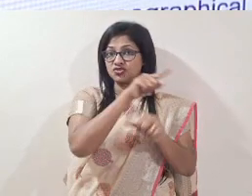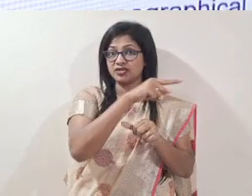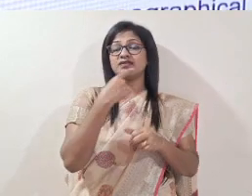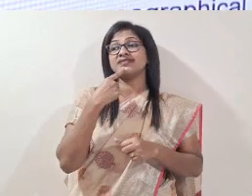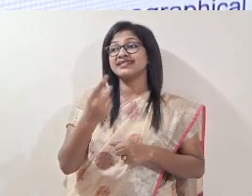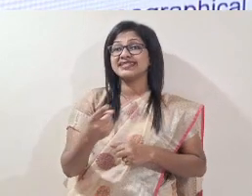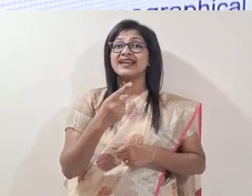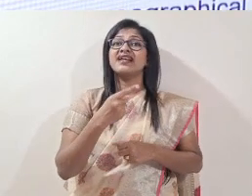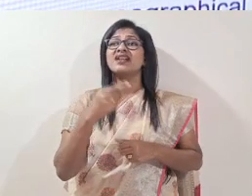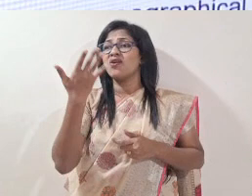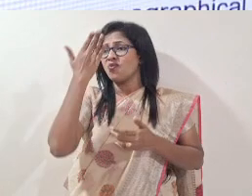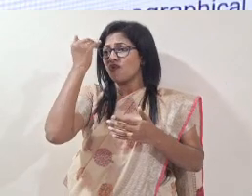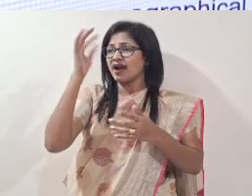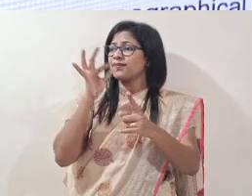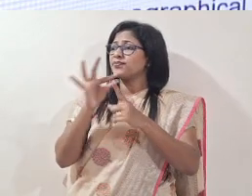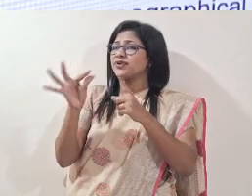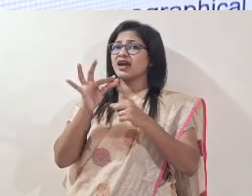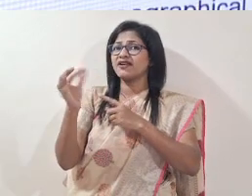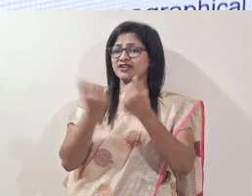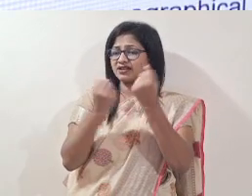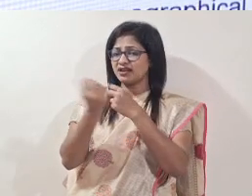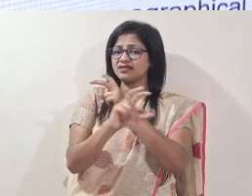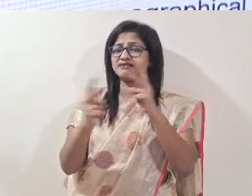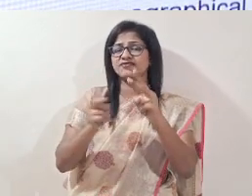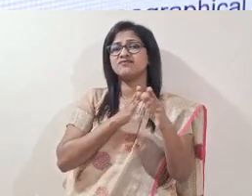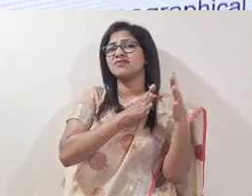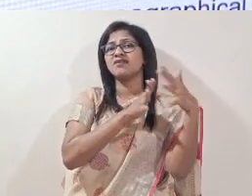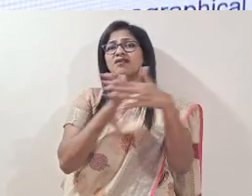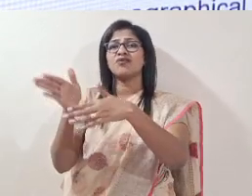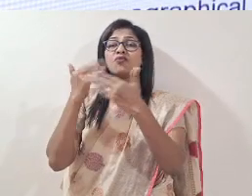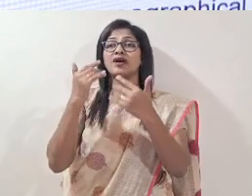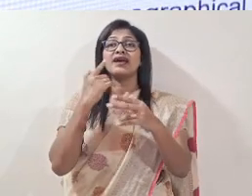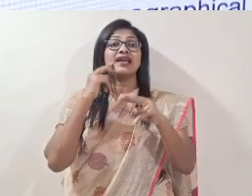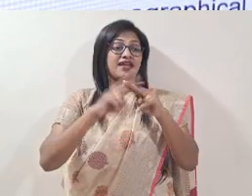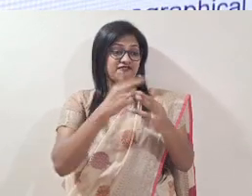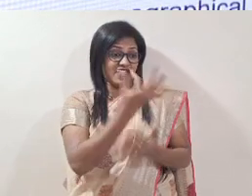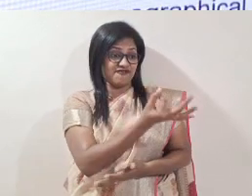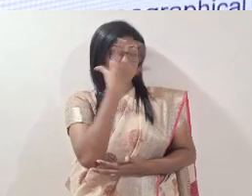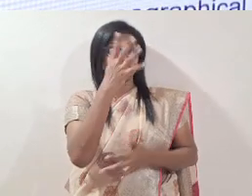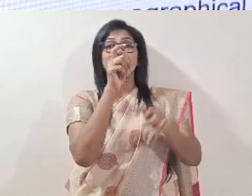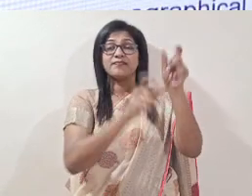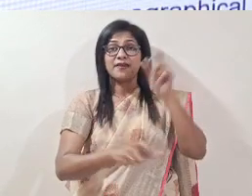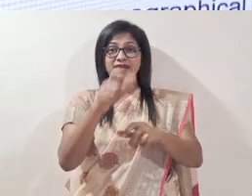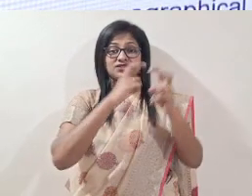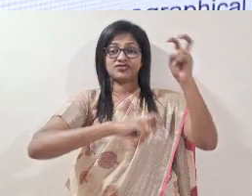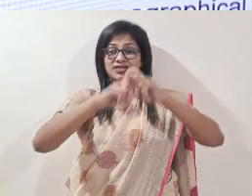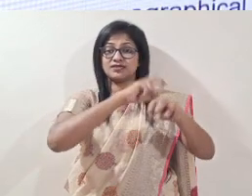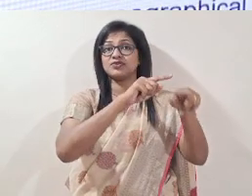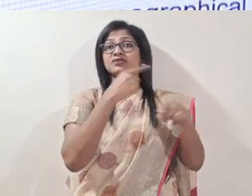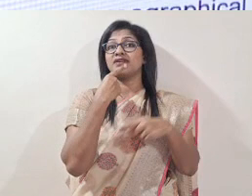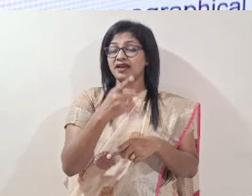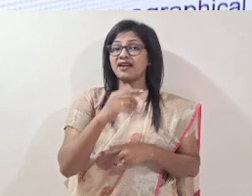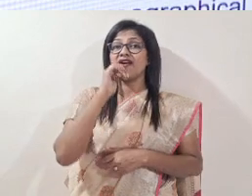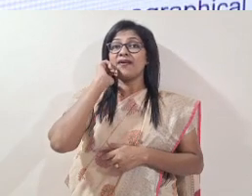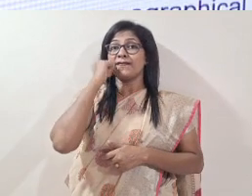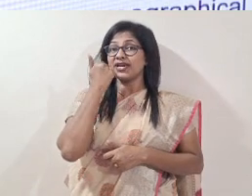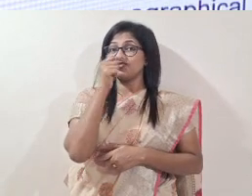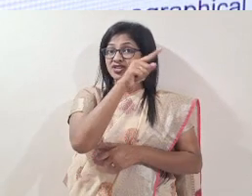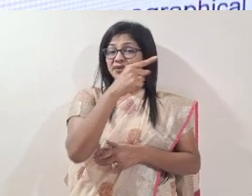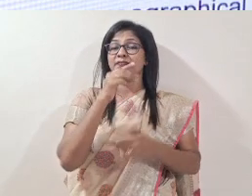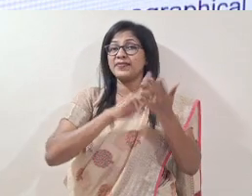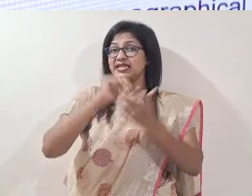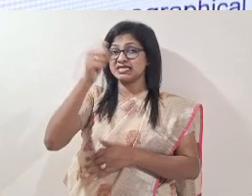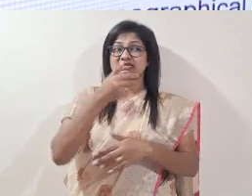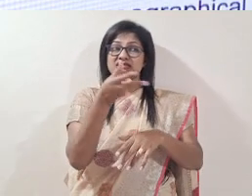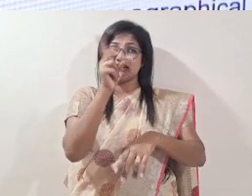why will anybody will move to private vehicles if efficient public transport is in place? Mr. Housing Minister, I would